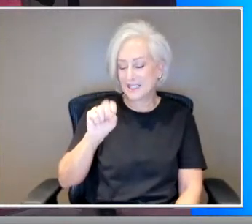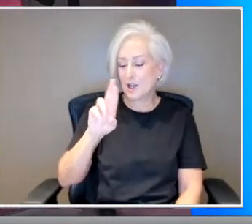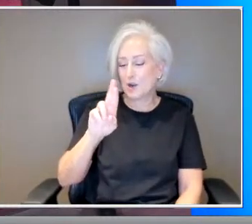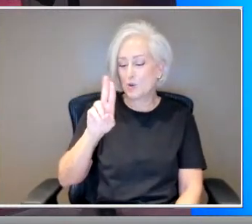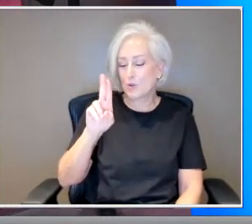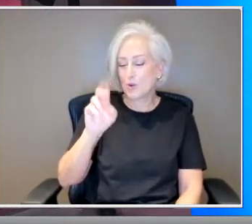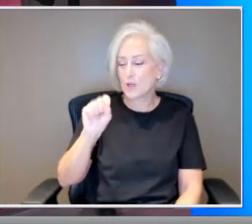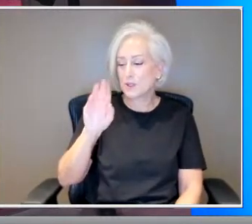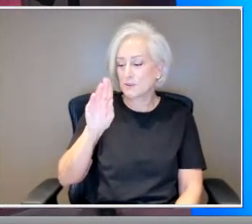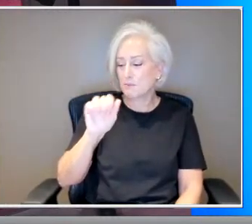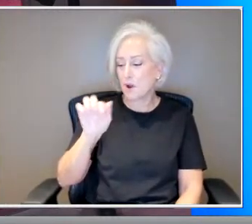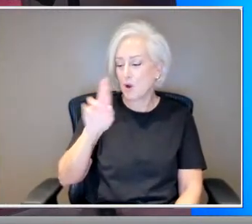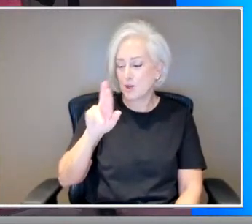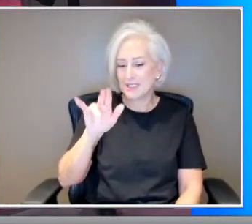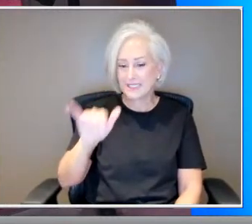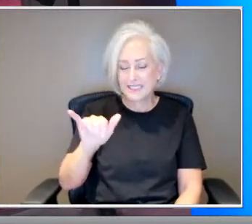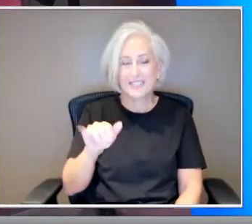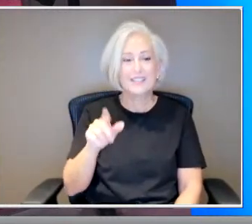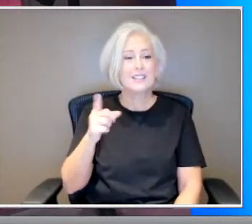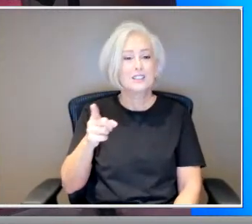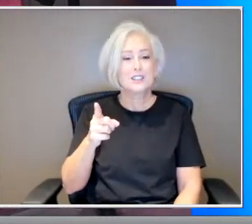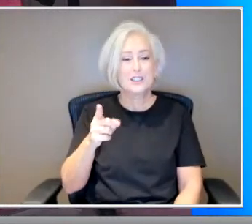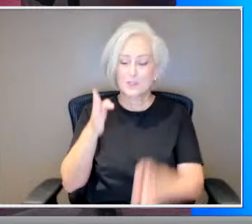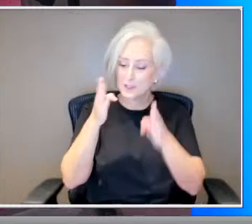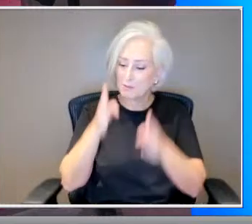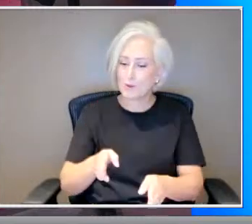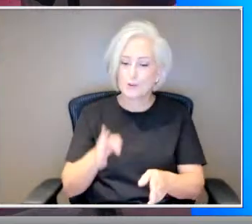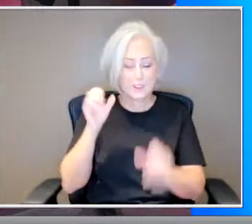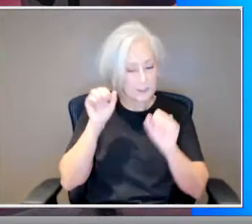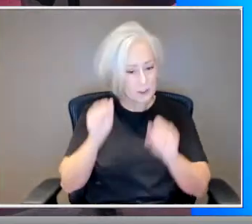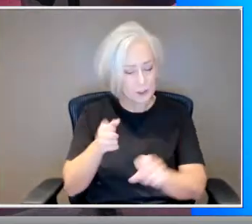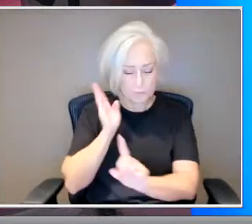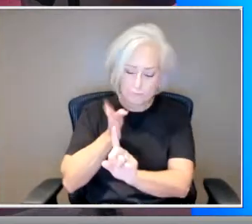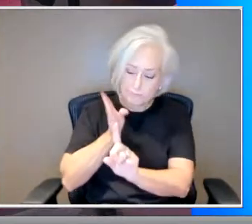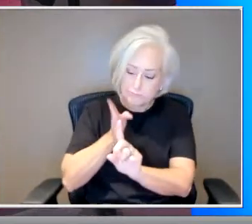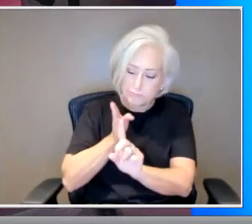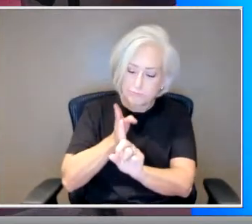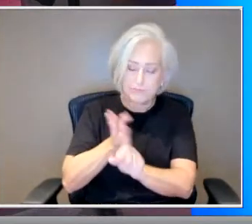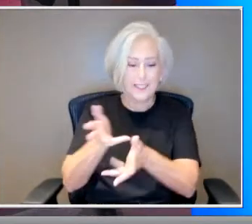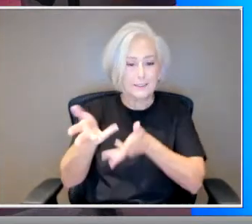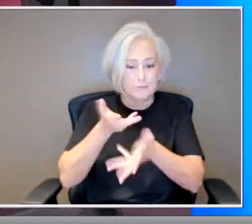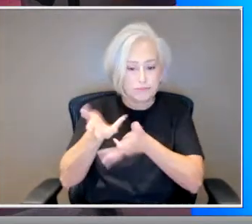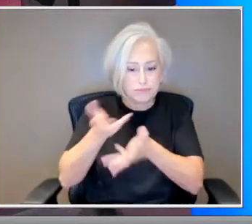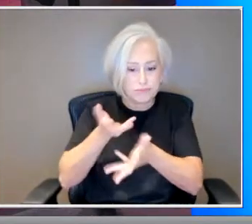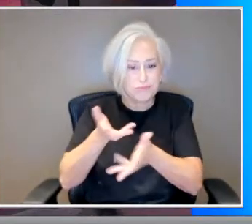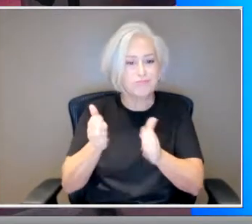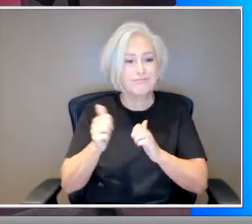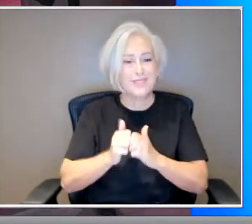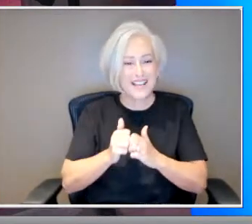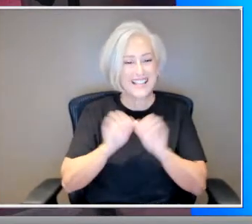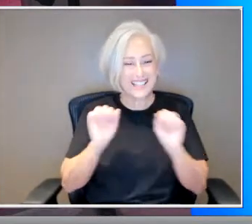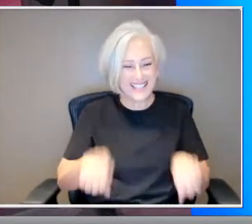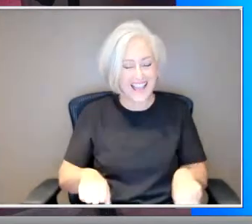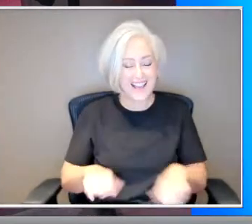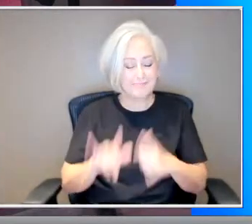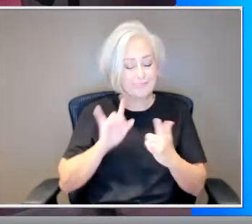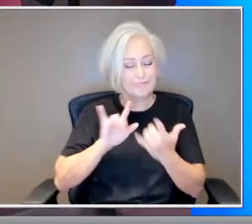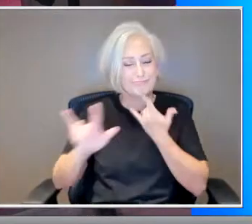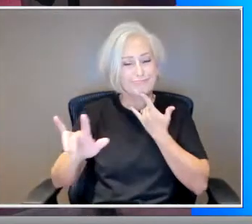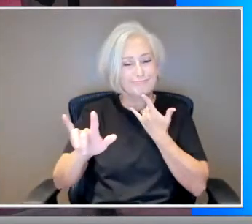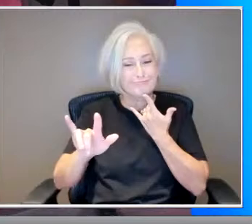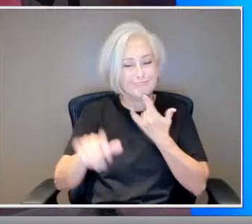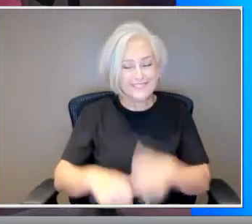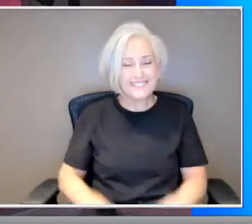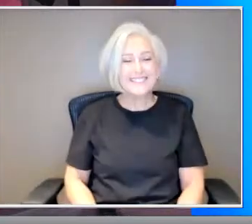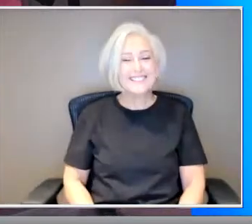says you were her go-to. You got her, you got each other, she loved you. And we also have Erica's, she loves